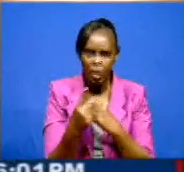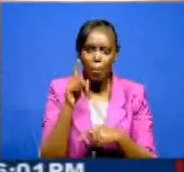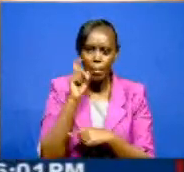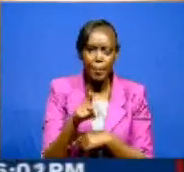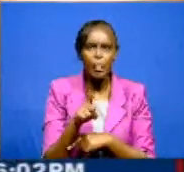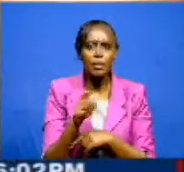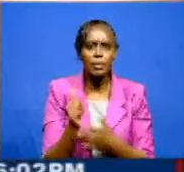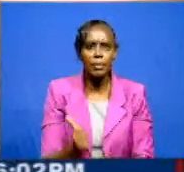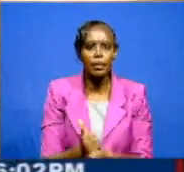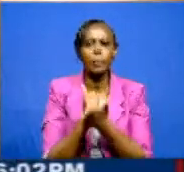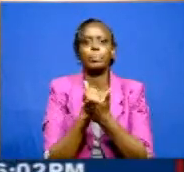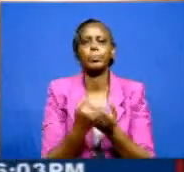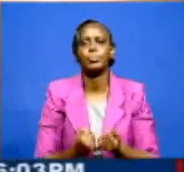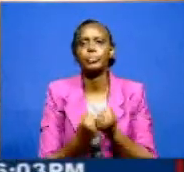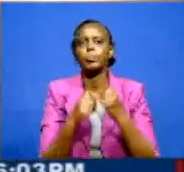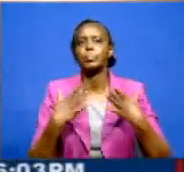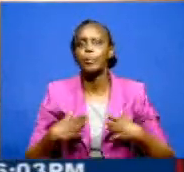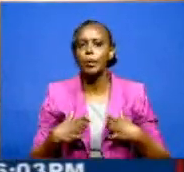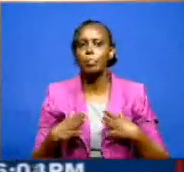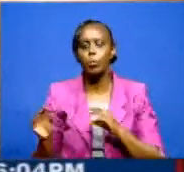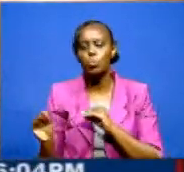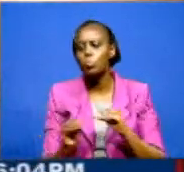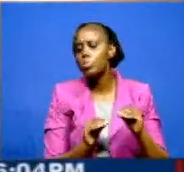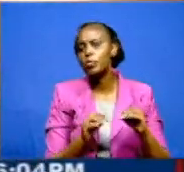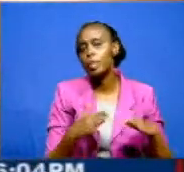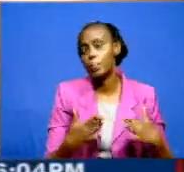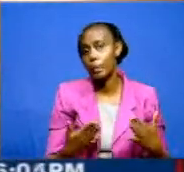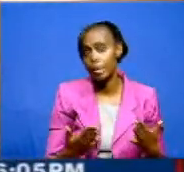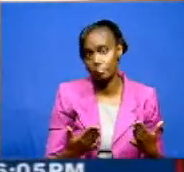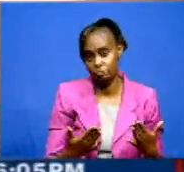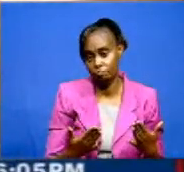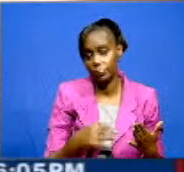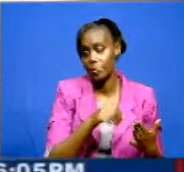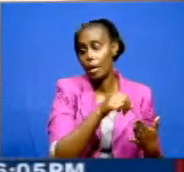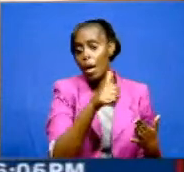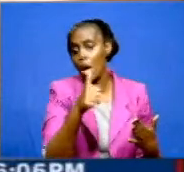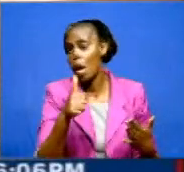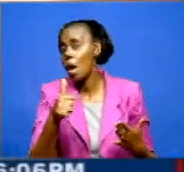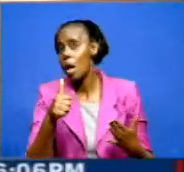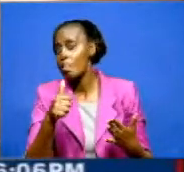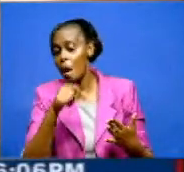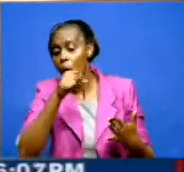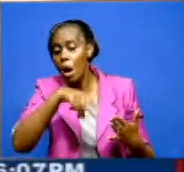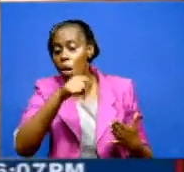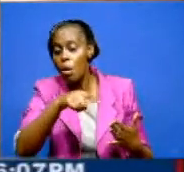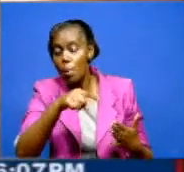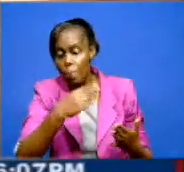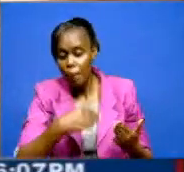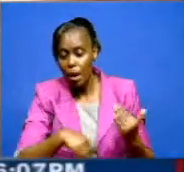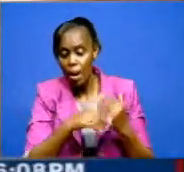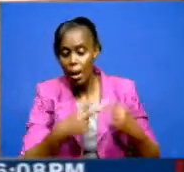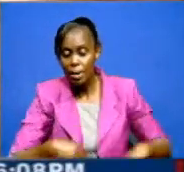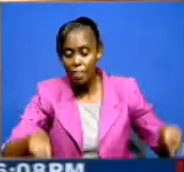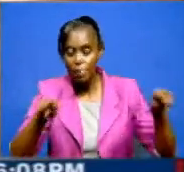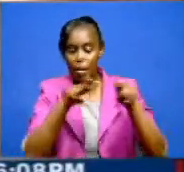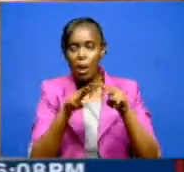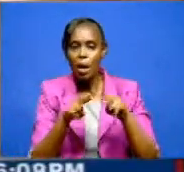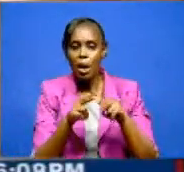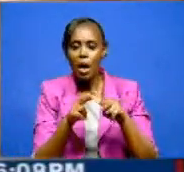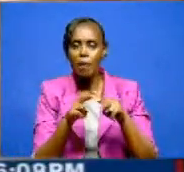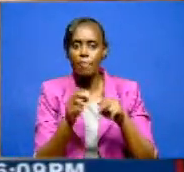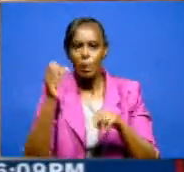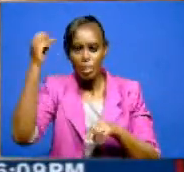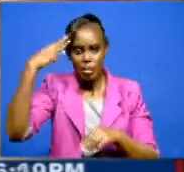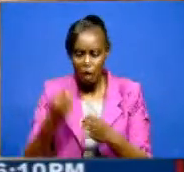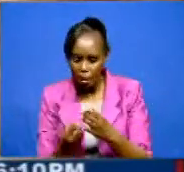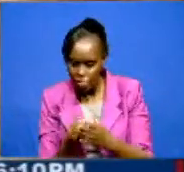held. People are now moving to other crops, adding value. We have sunflower in Bungoma, but